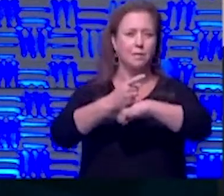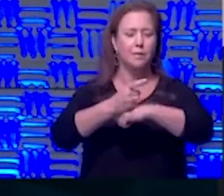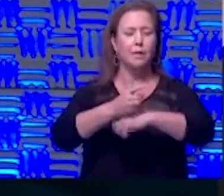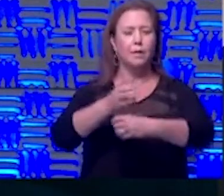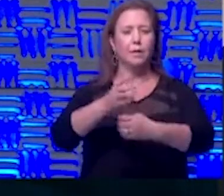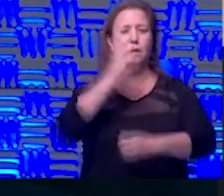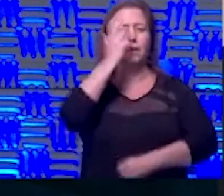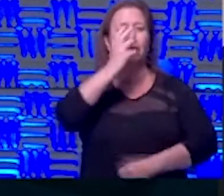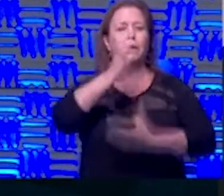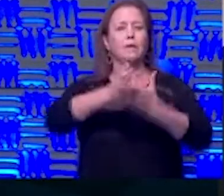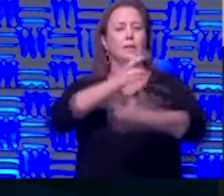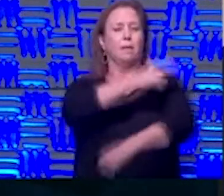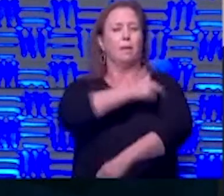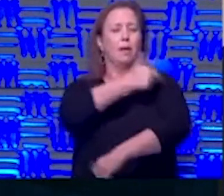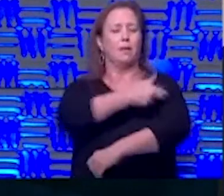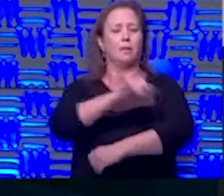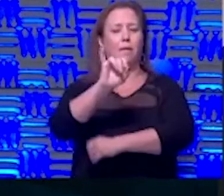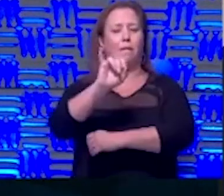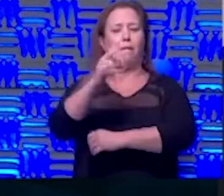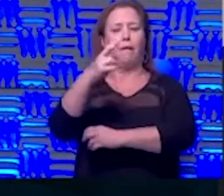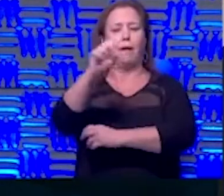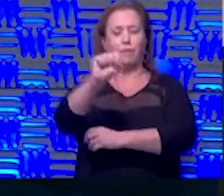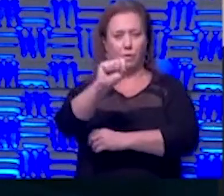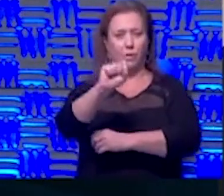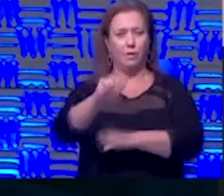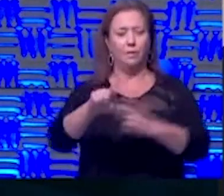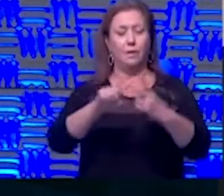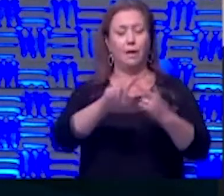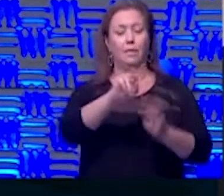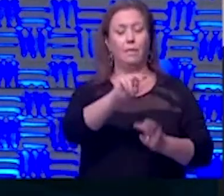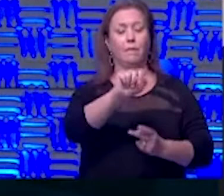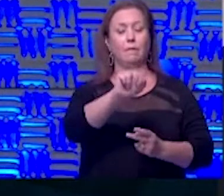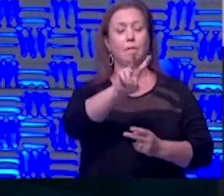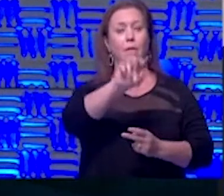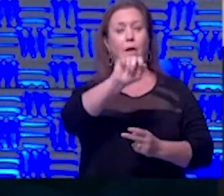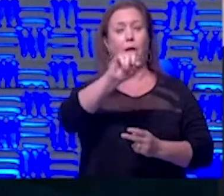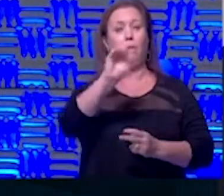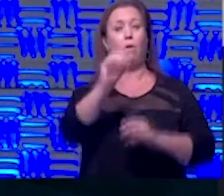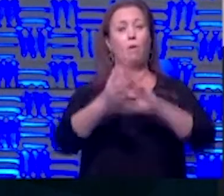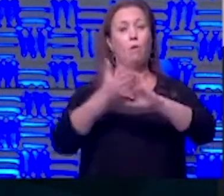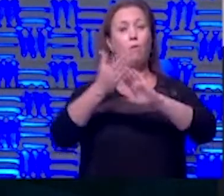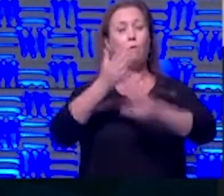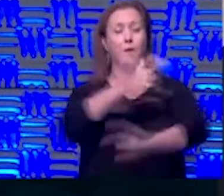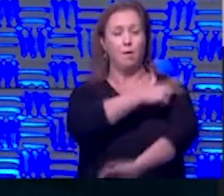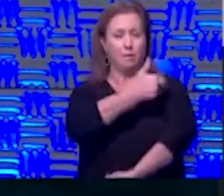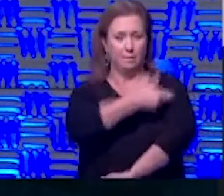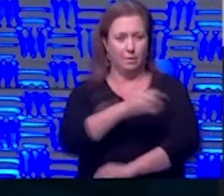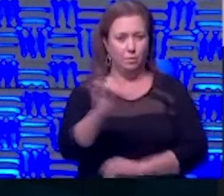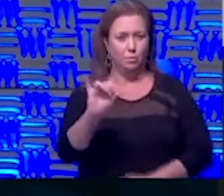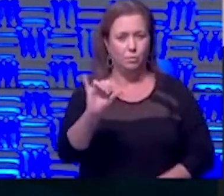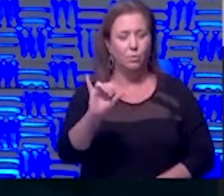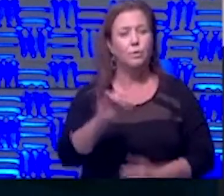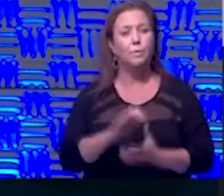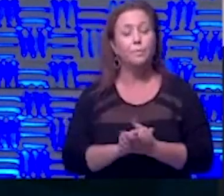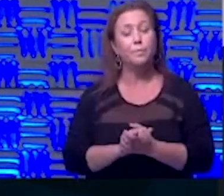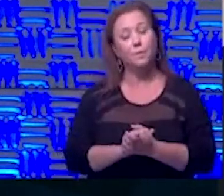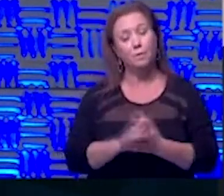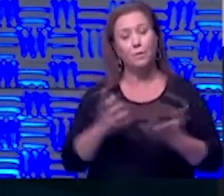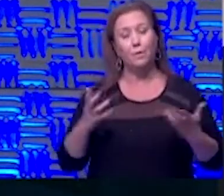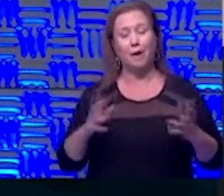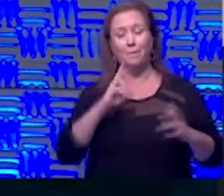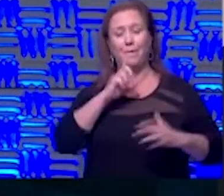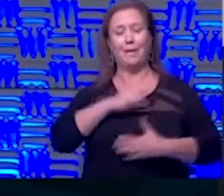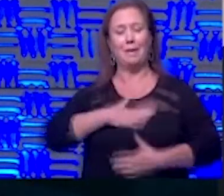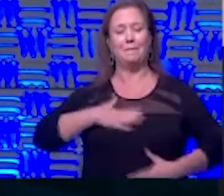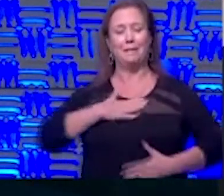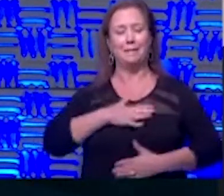hospitals in the IHS as well as the Navajo run hospitals. So with that introduction, I'm really pleased